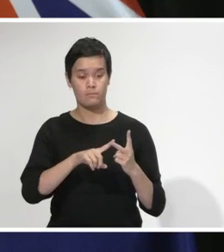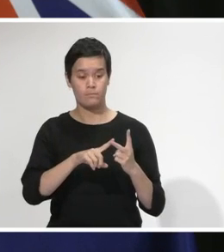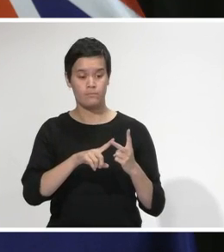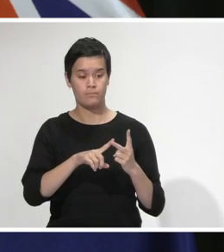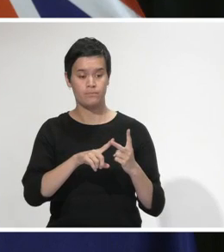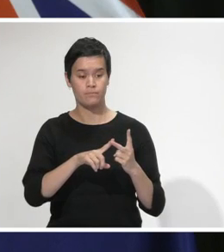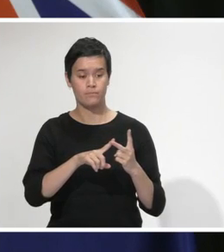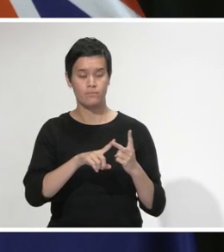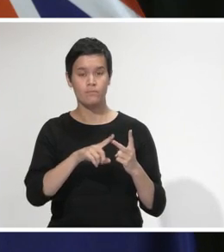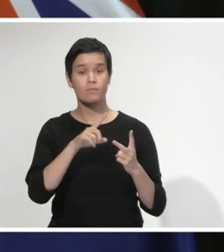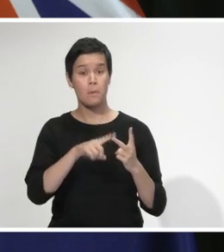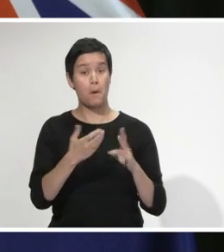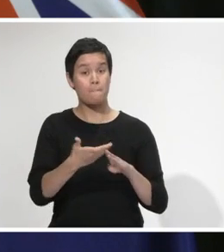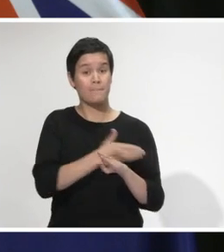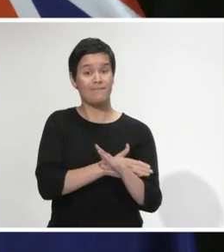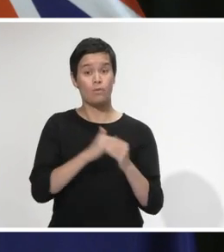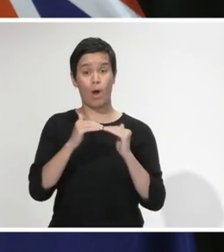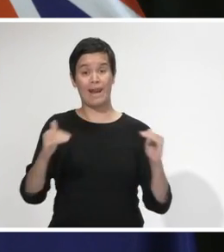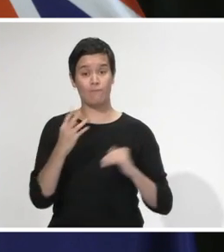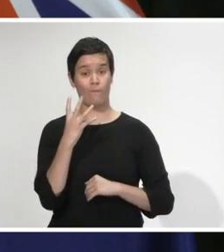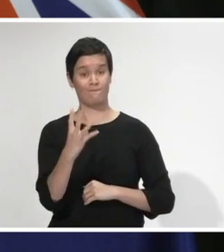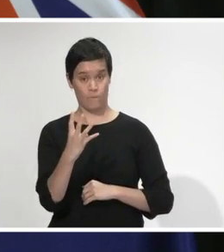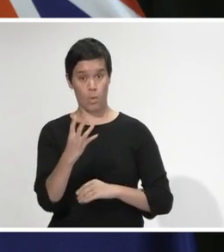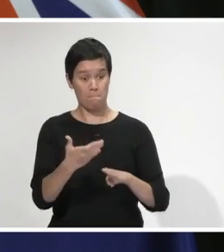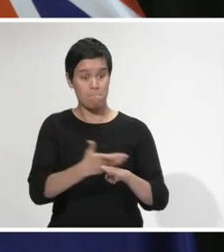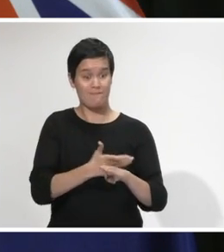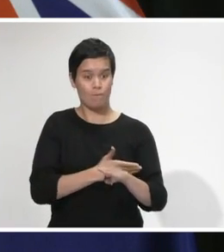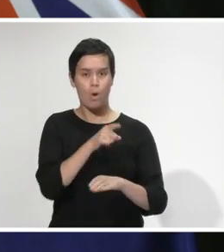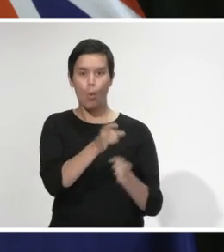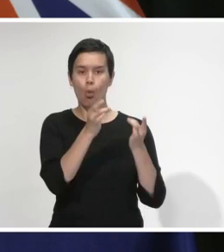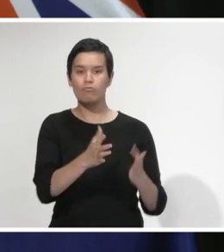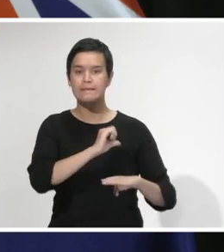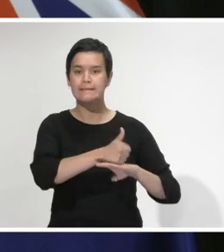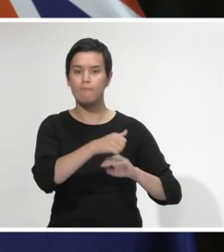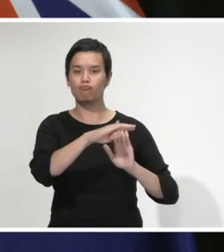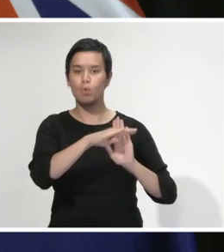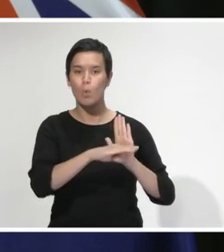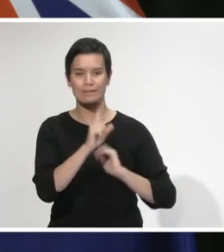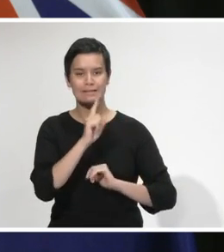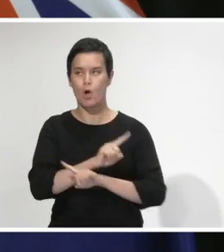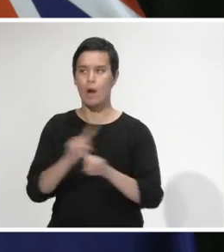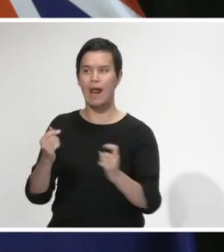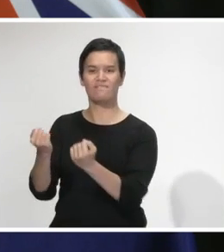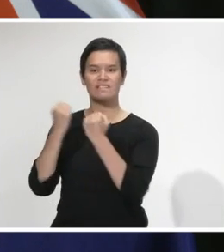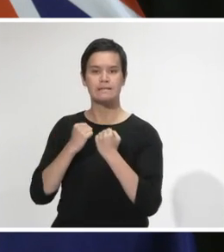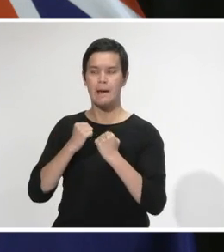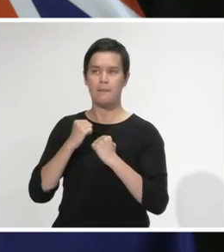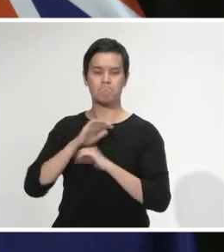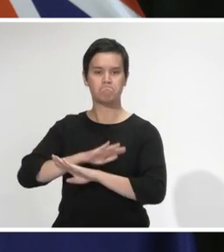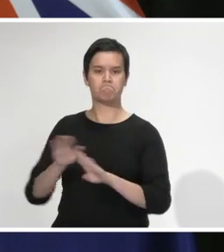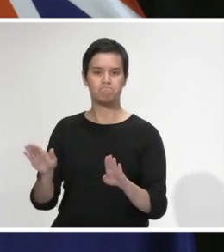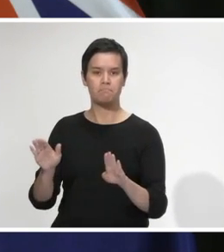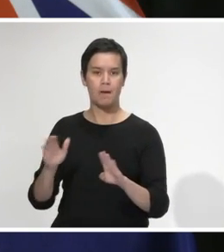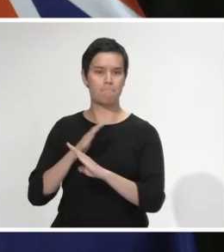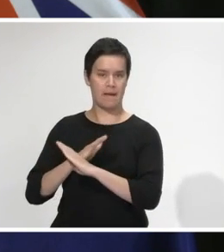sooner than we went into alert level 4. So I'd just like to outline some of the other measures we're working with